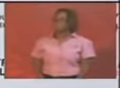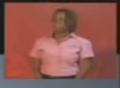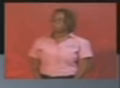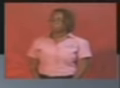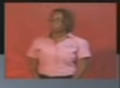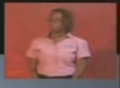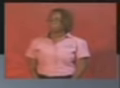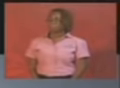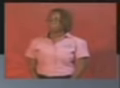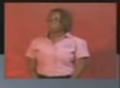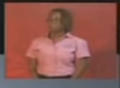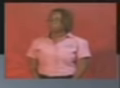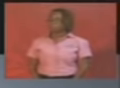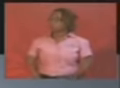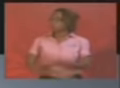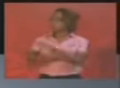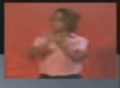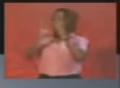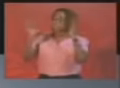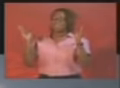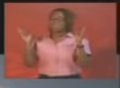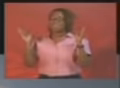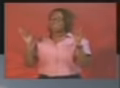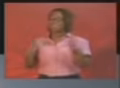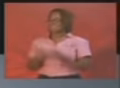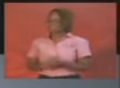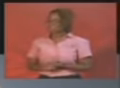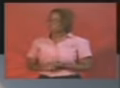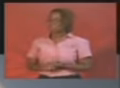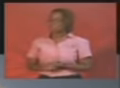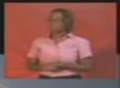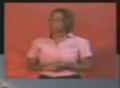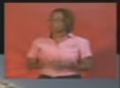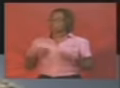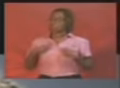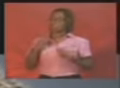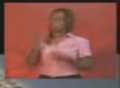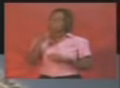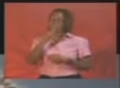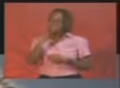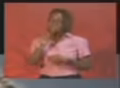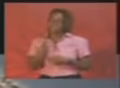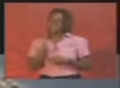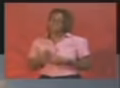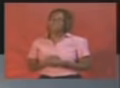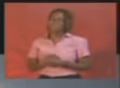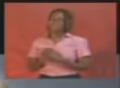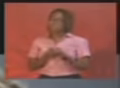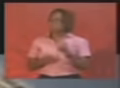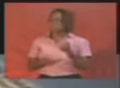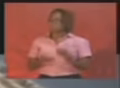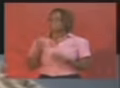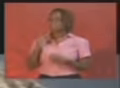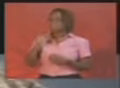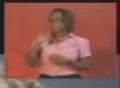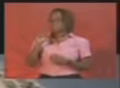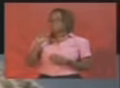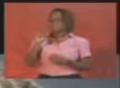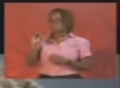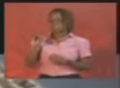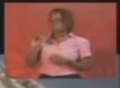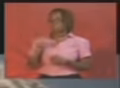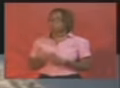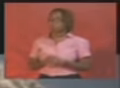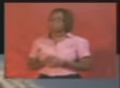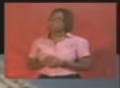Good morning. Terry Ann Brown Campbell from TTT. I have 2 questions, both for Dr. Paraxram. What percentage of the